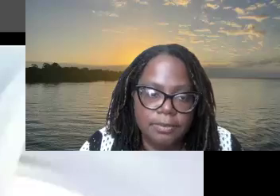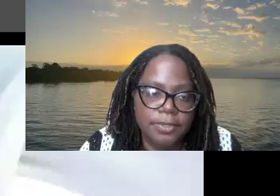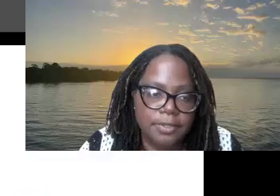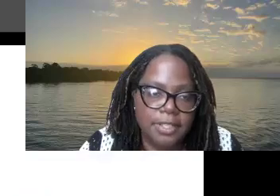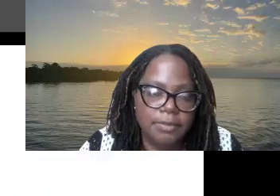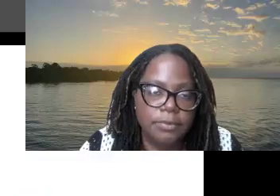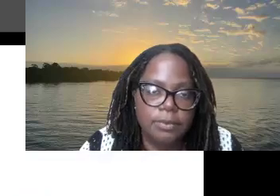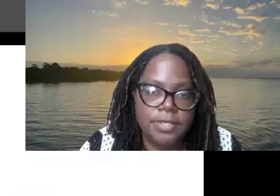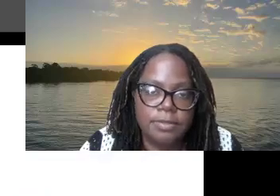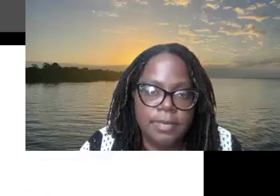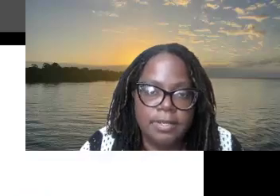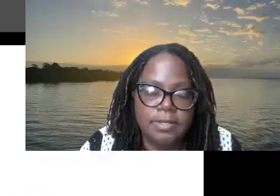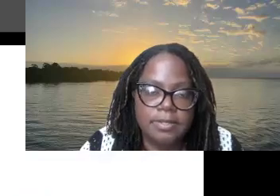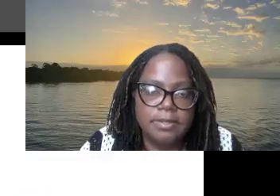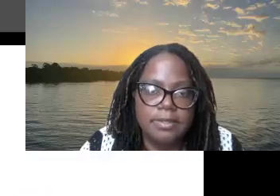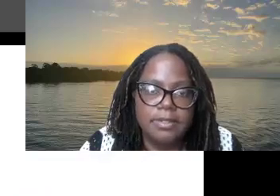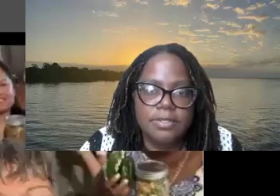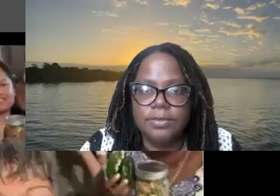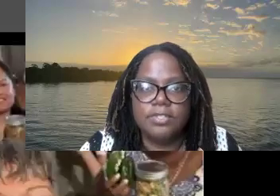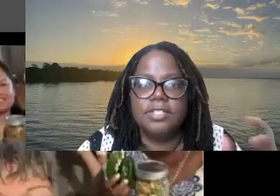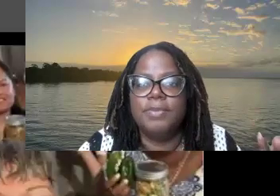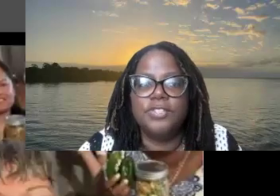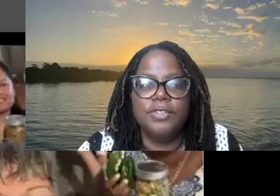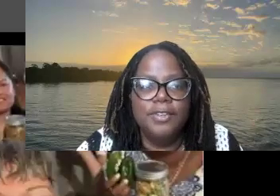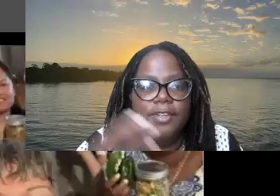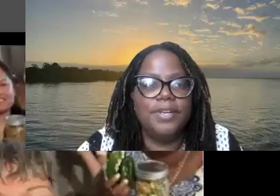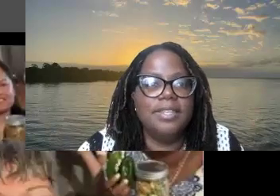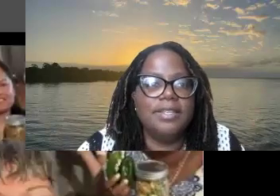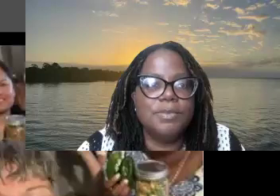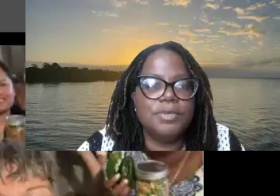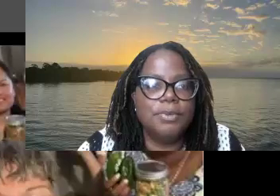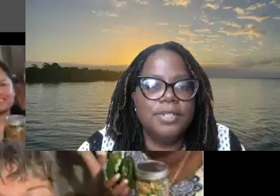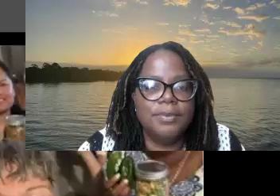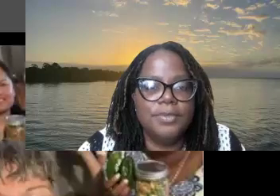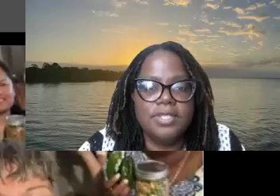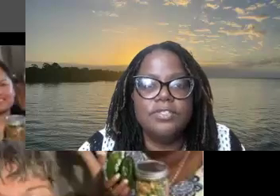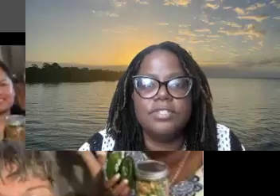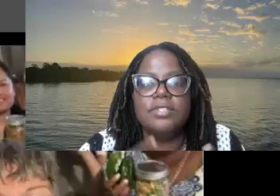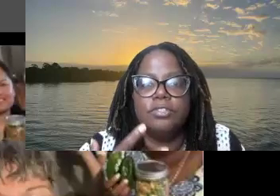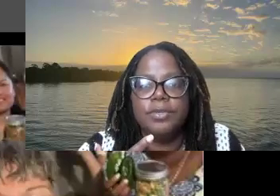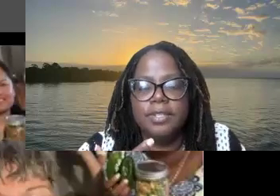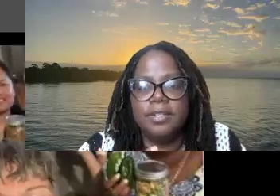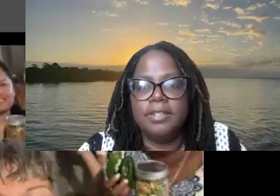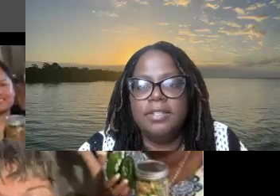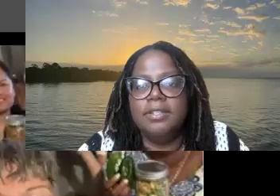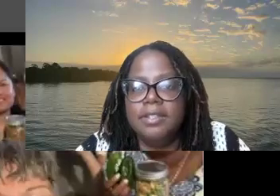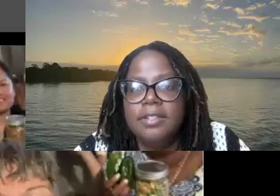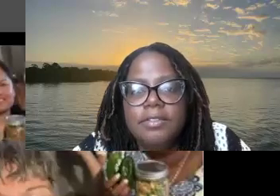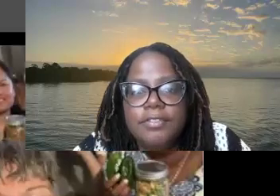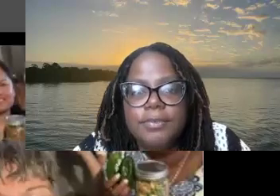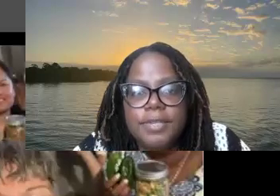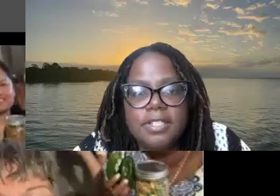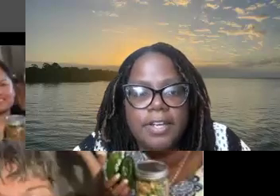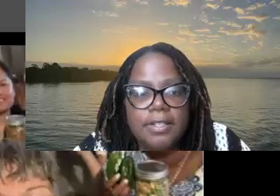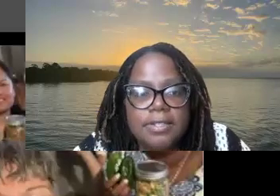Bridge. And we're again in rural Western Mass. So this is the picture. And what I think is most important, I want you to see, is just the joy that, like, the